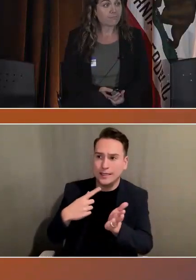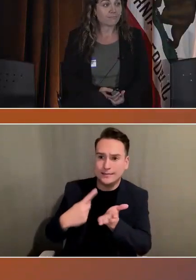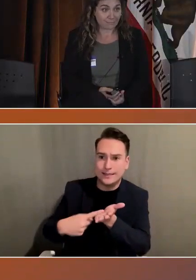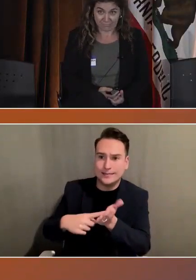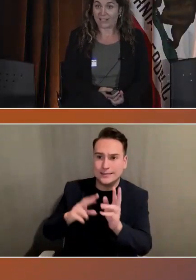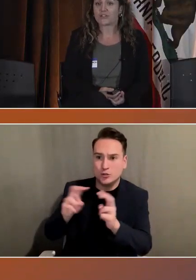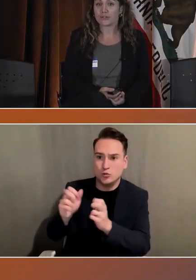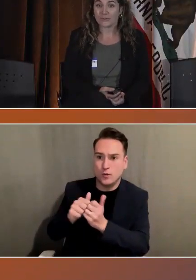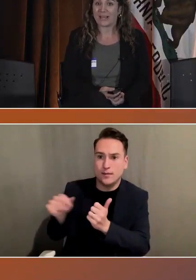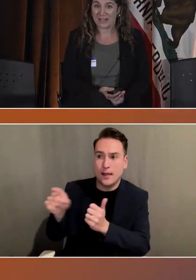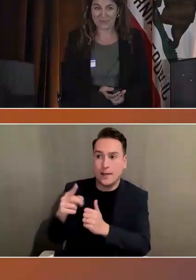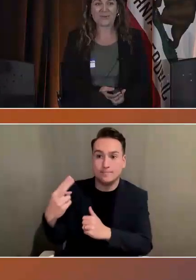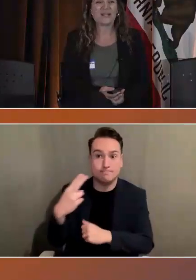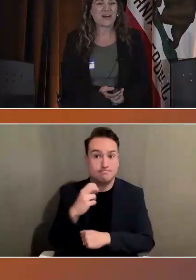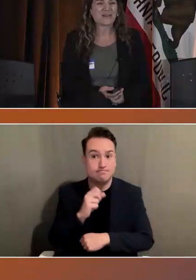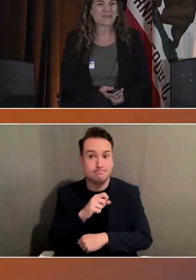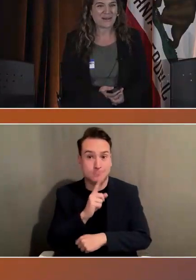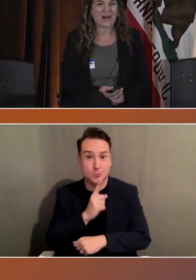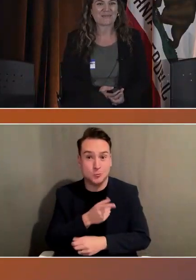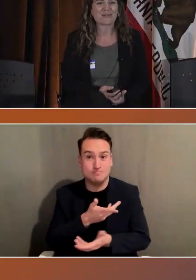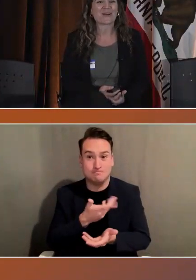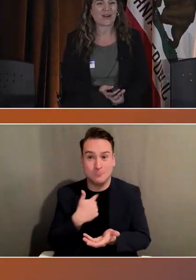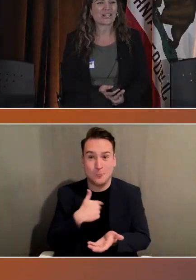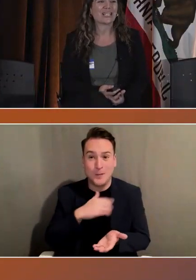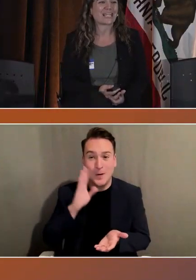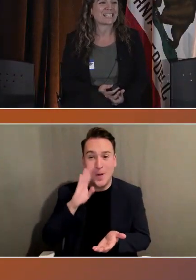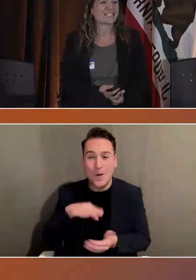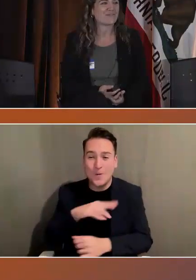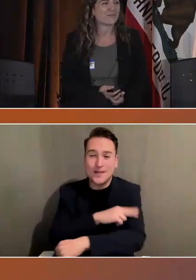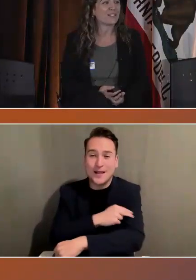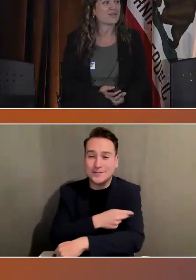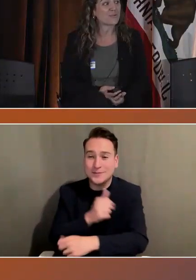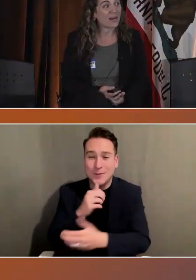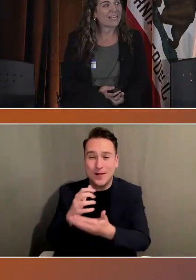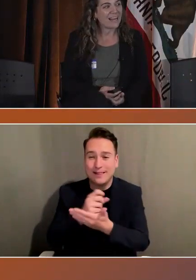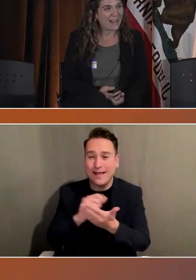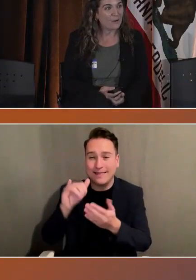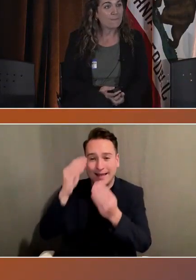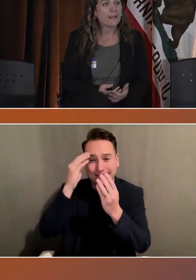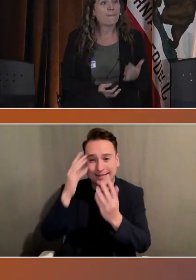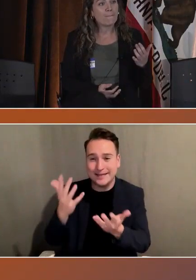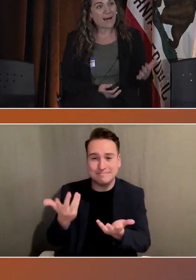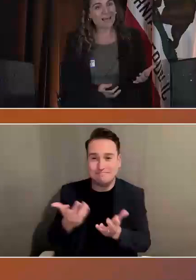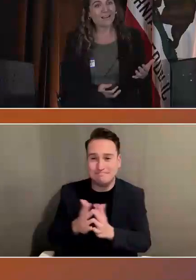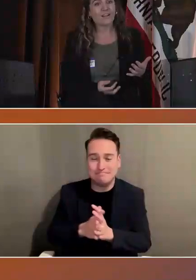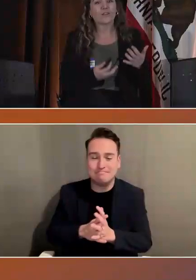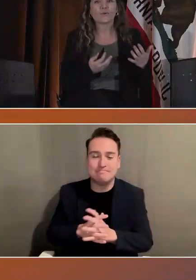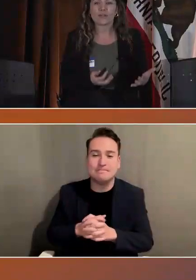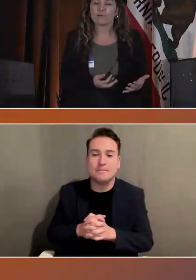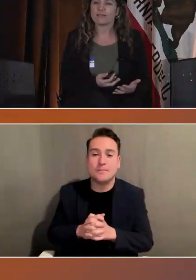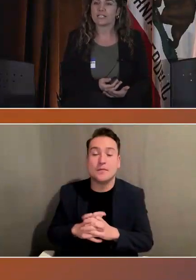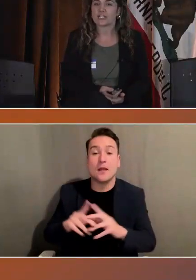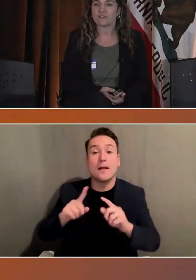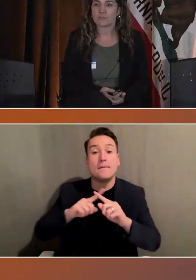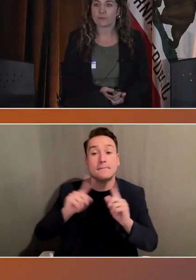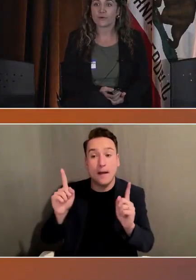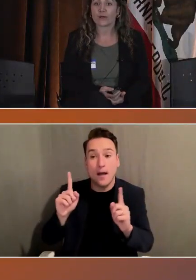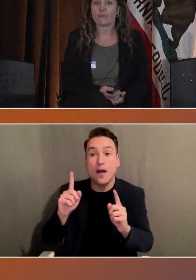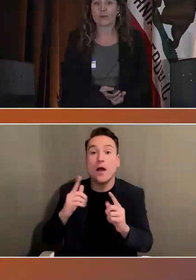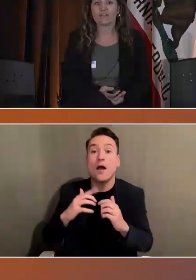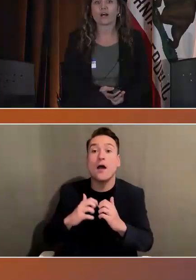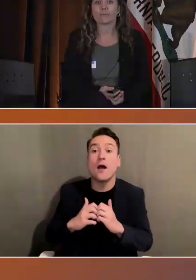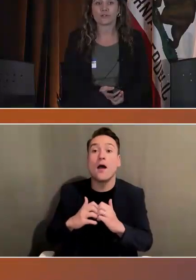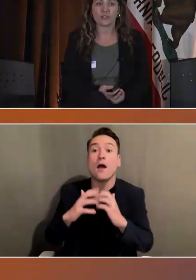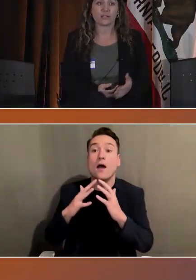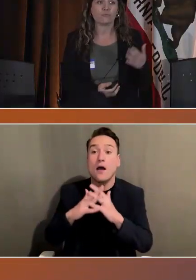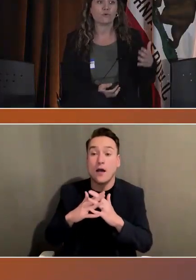yep, that's true. That is what we know as well. Hospitals aren't collecting this information right now. But through the implementation of this program,